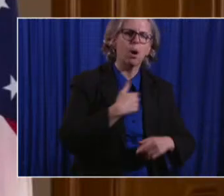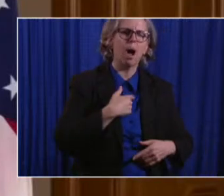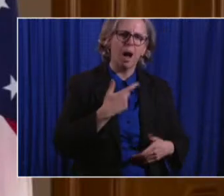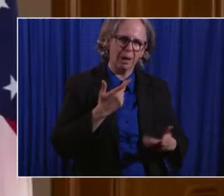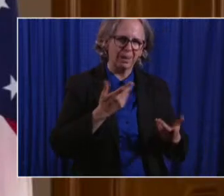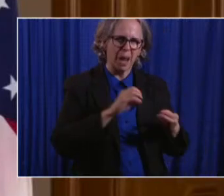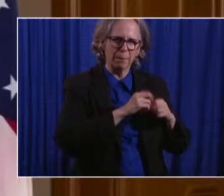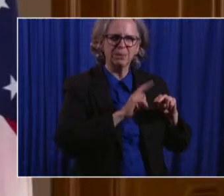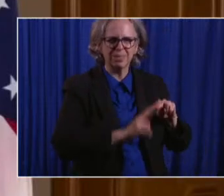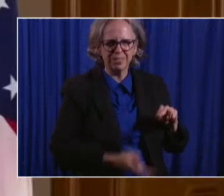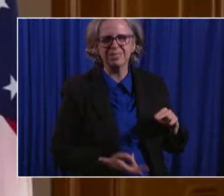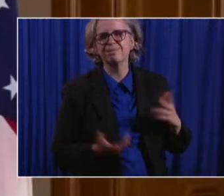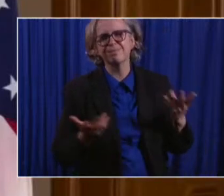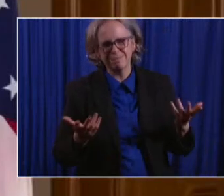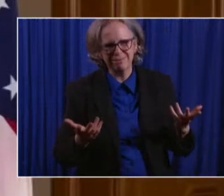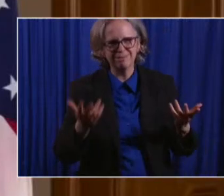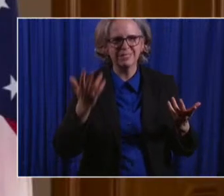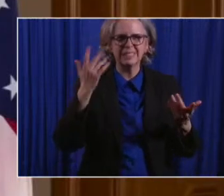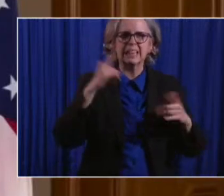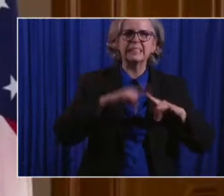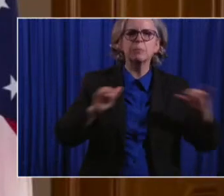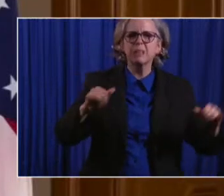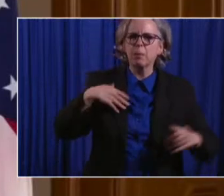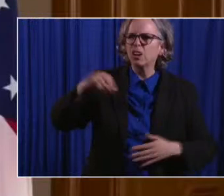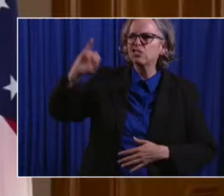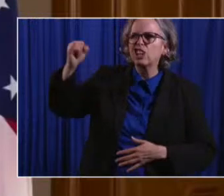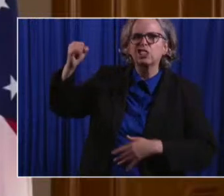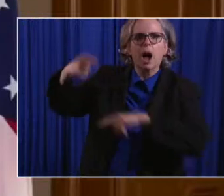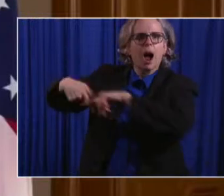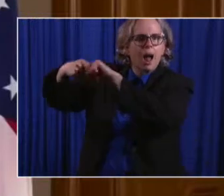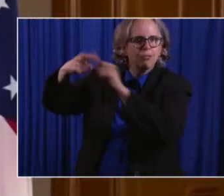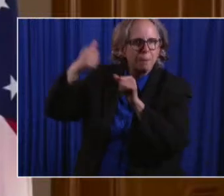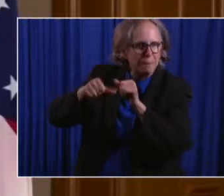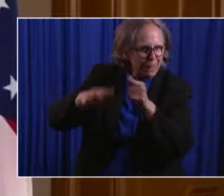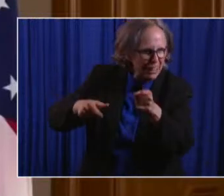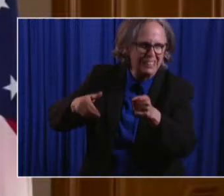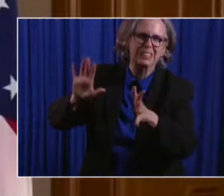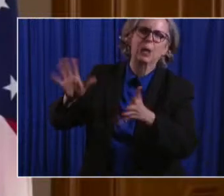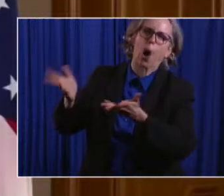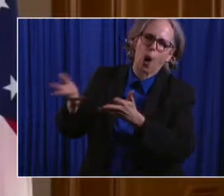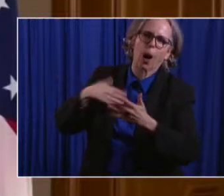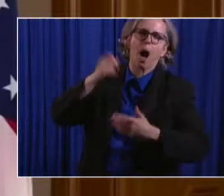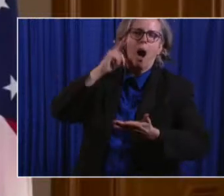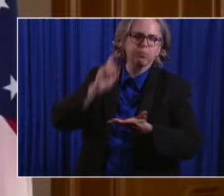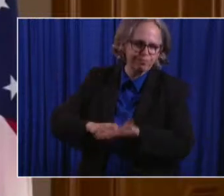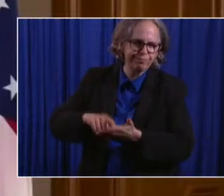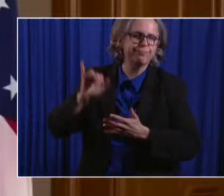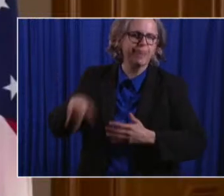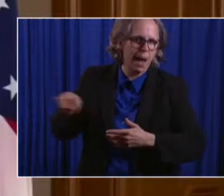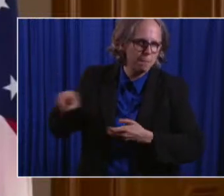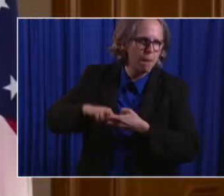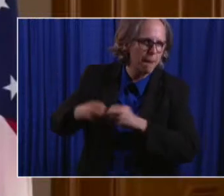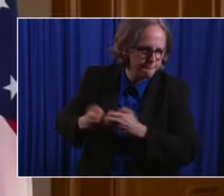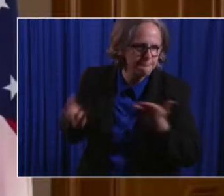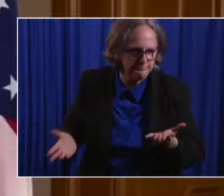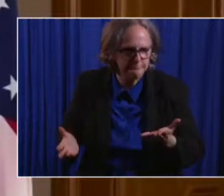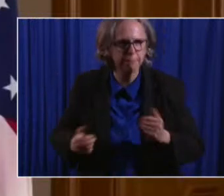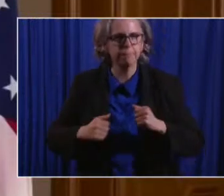That coincided, at least as far as I could see, that coincided with the approximately point in time where we started